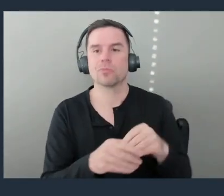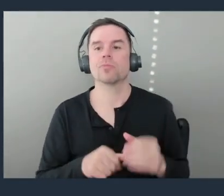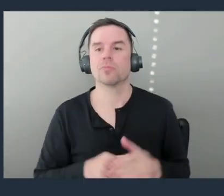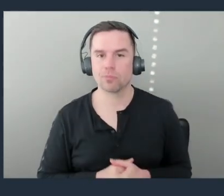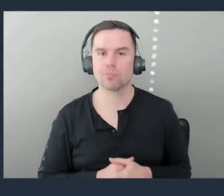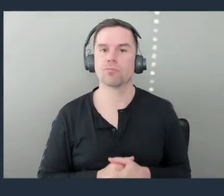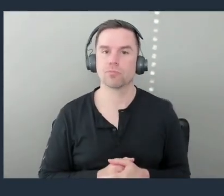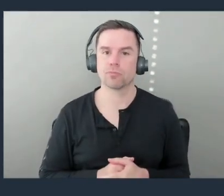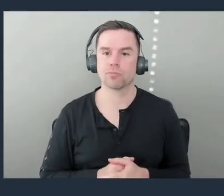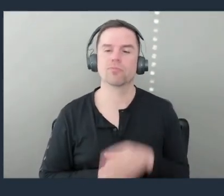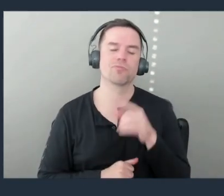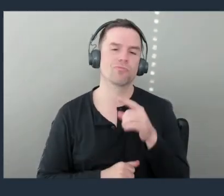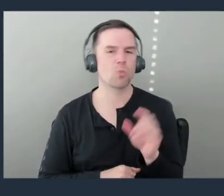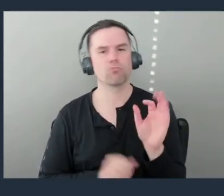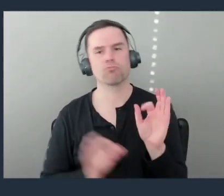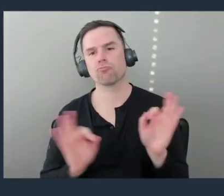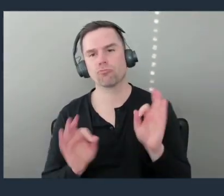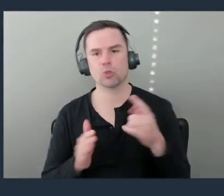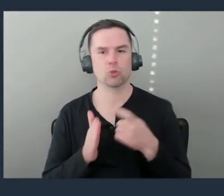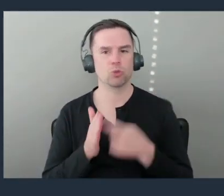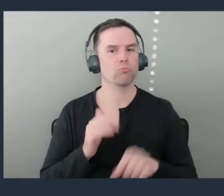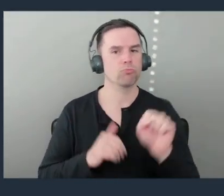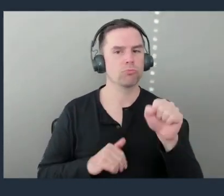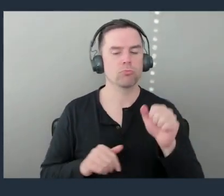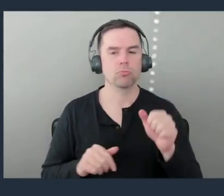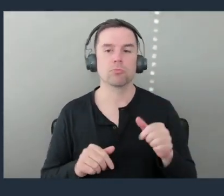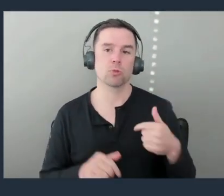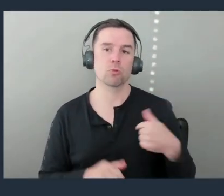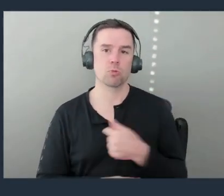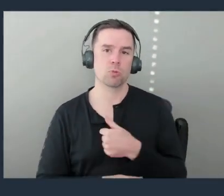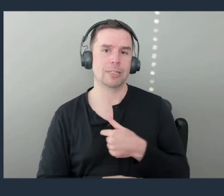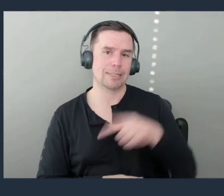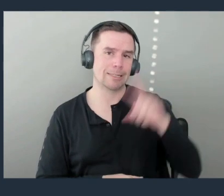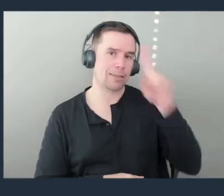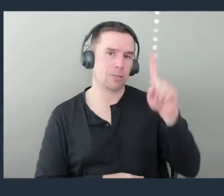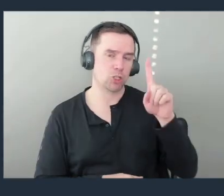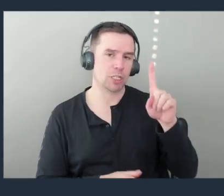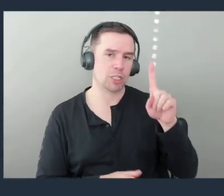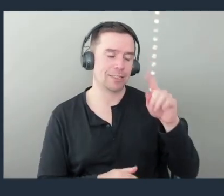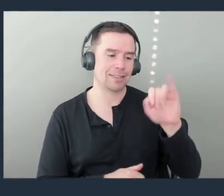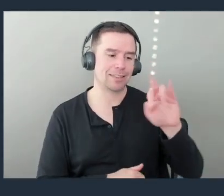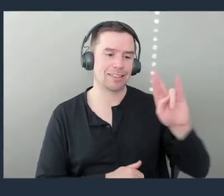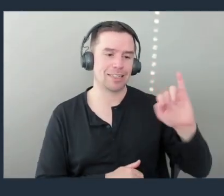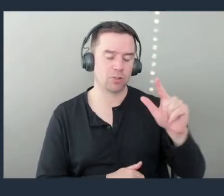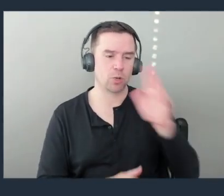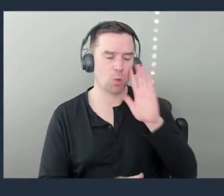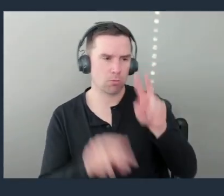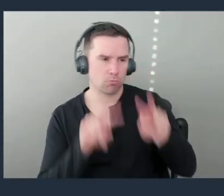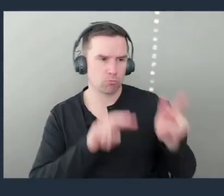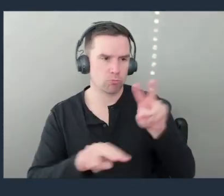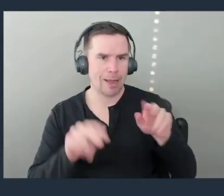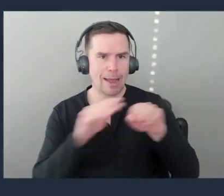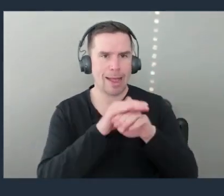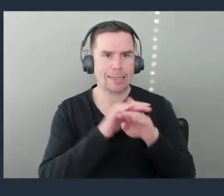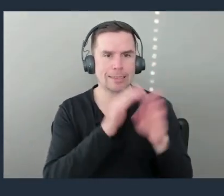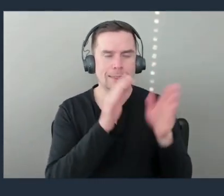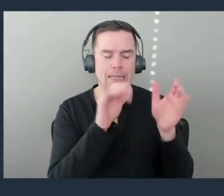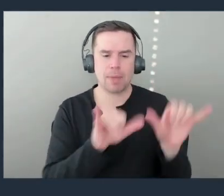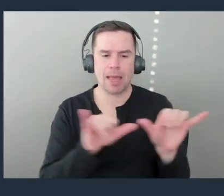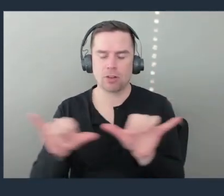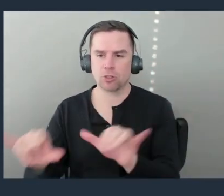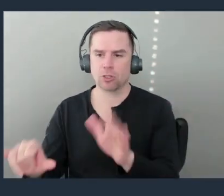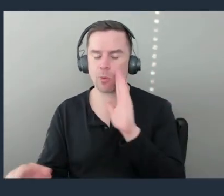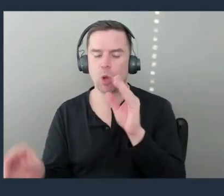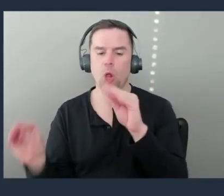and automation charge, S3 Intelligent Tiering monitors access patterns and automatically moves objects that have not been accessed